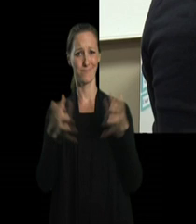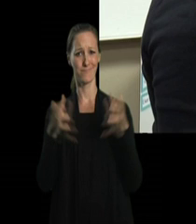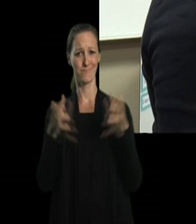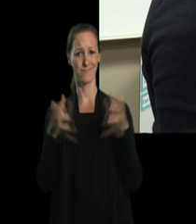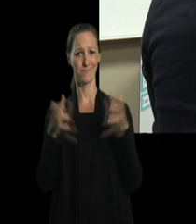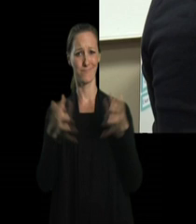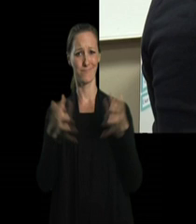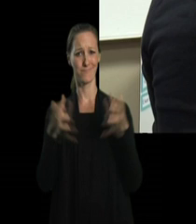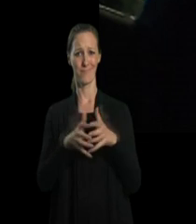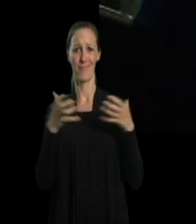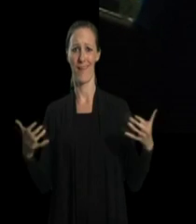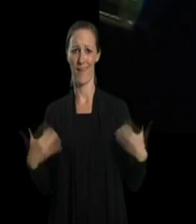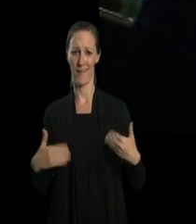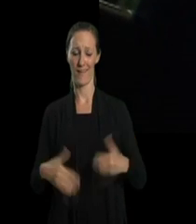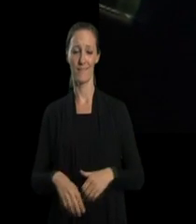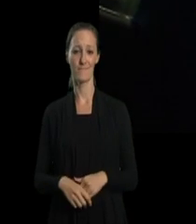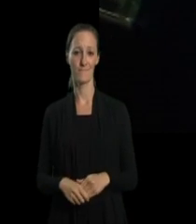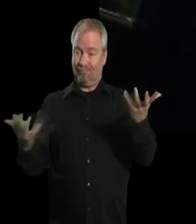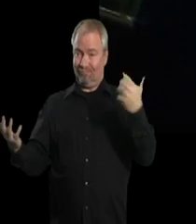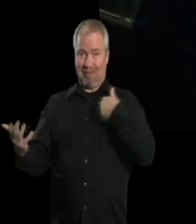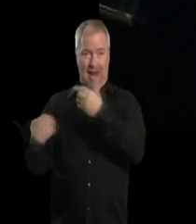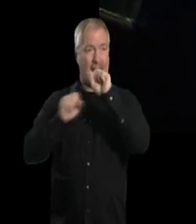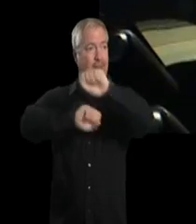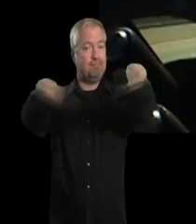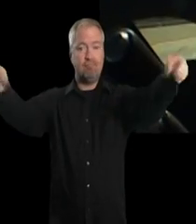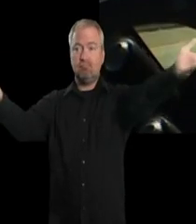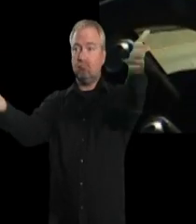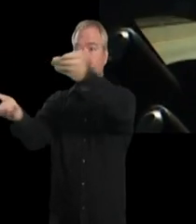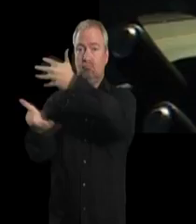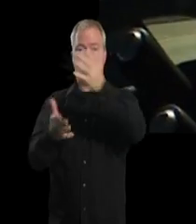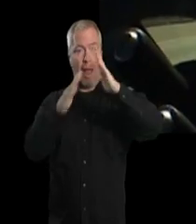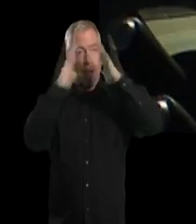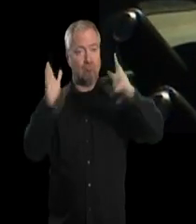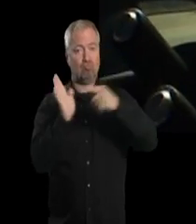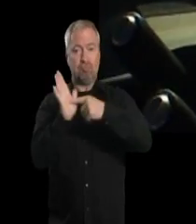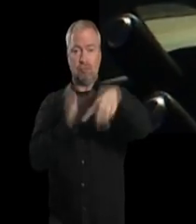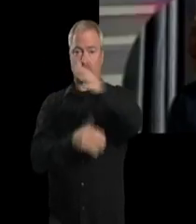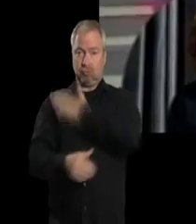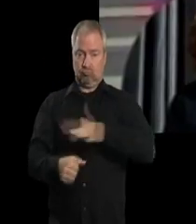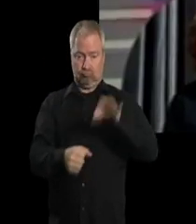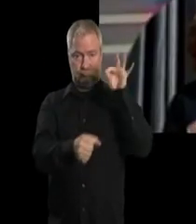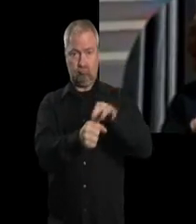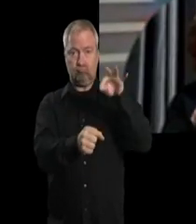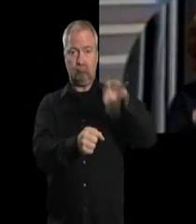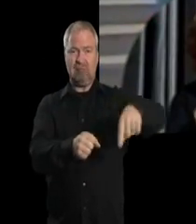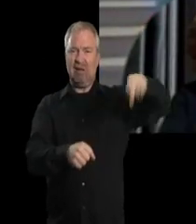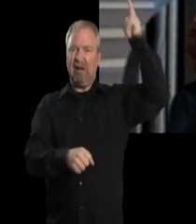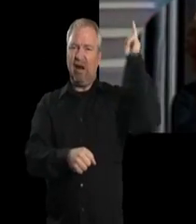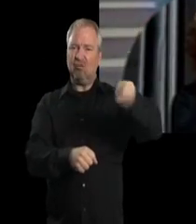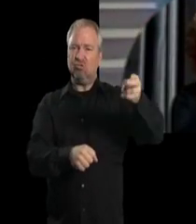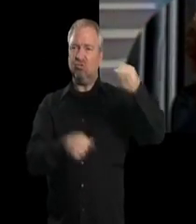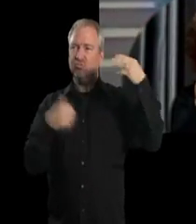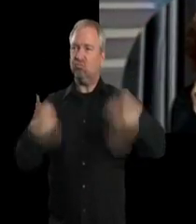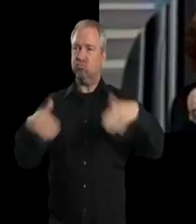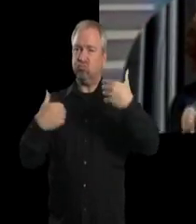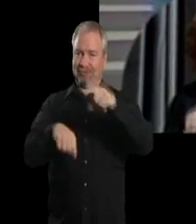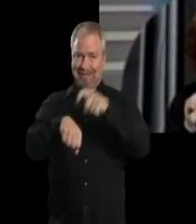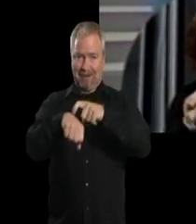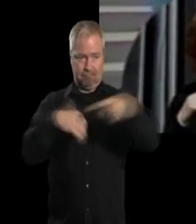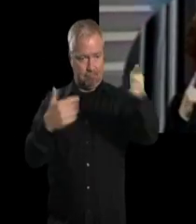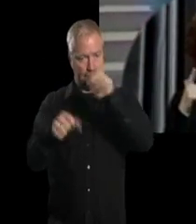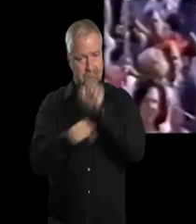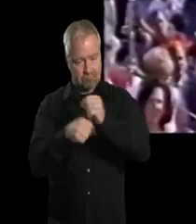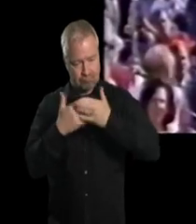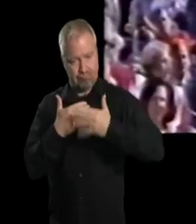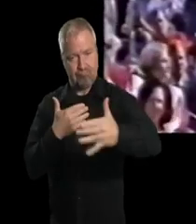Cargill Learn program. I would ask the members of this House on this historic day to say, now